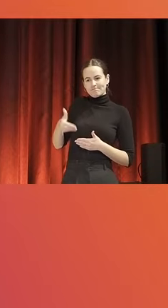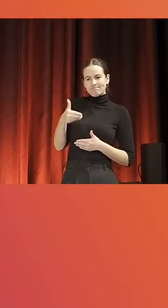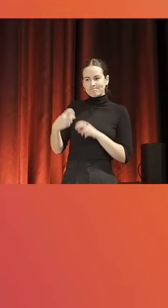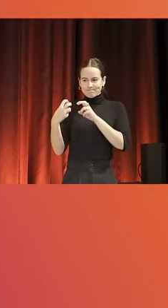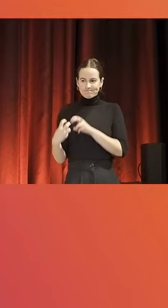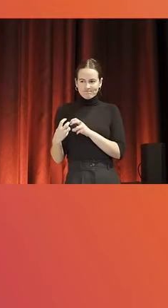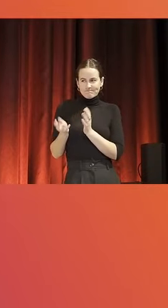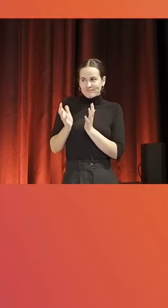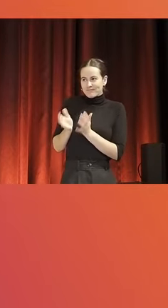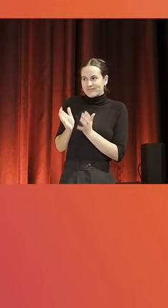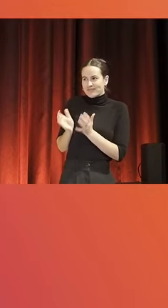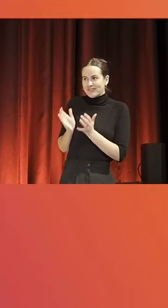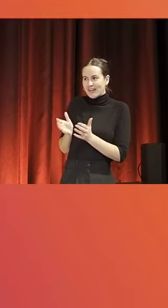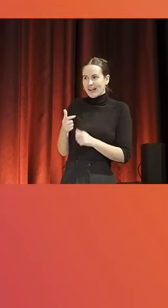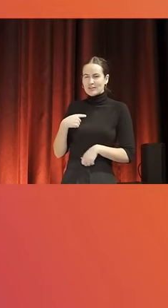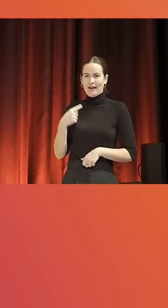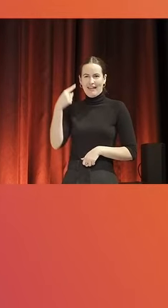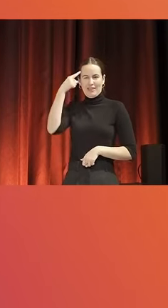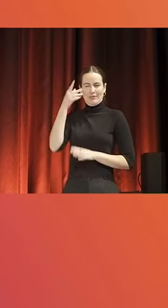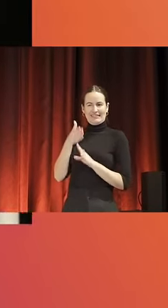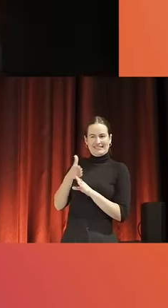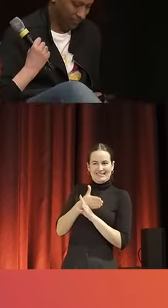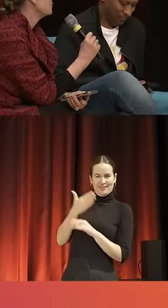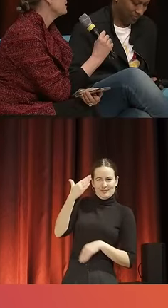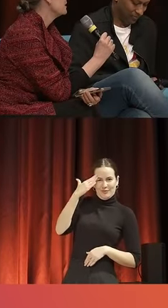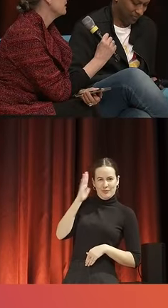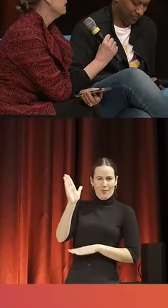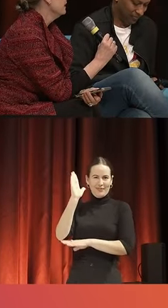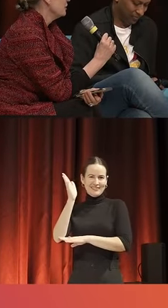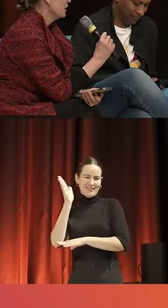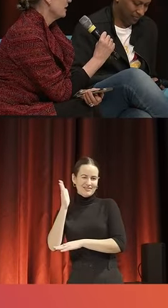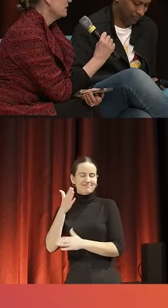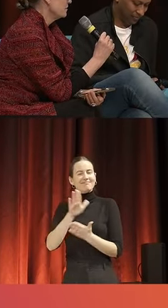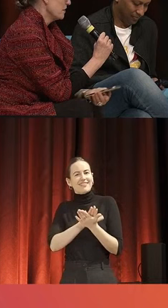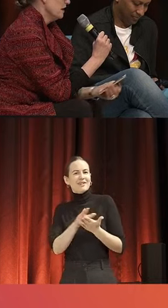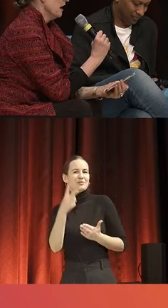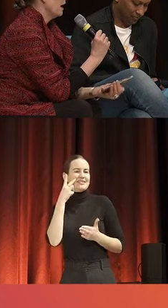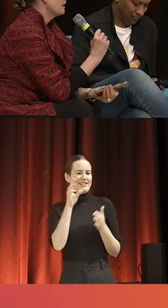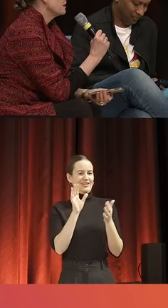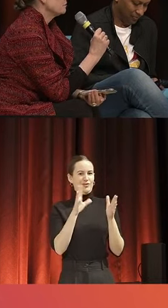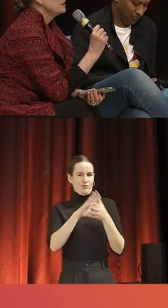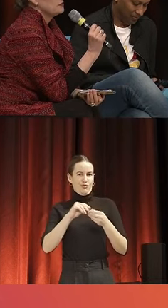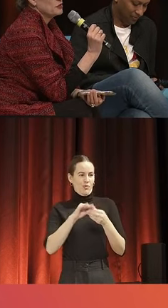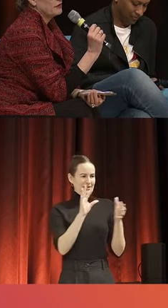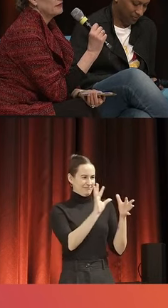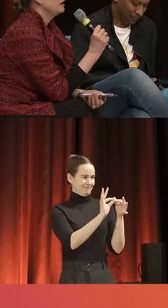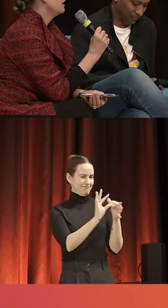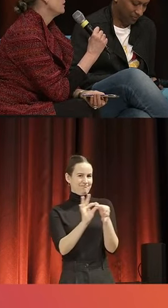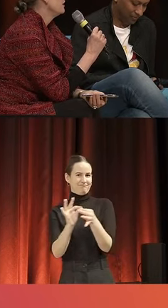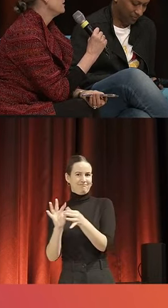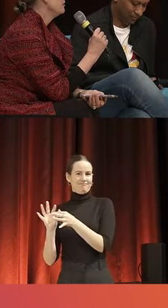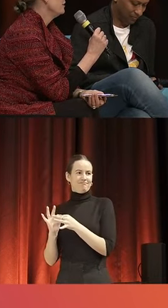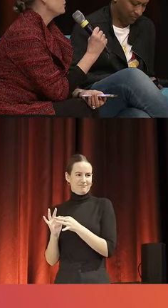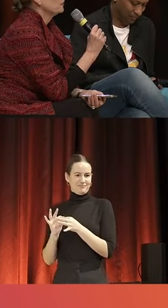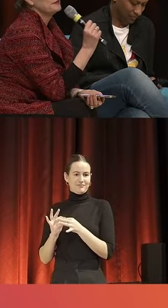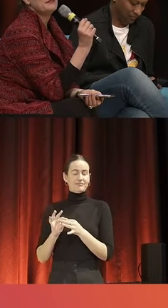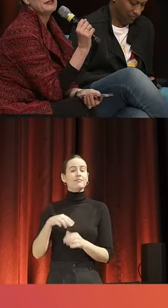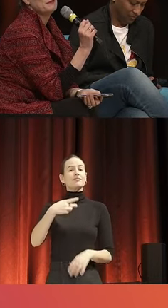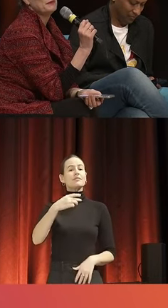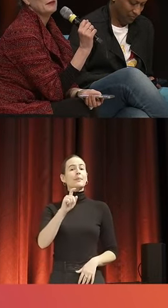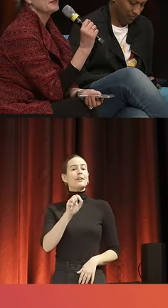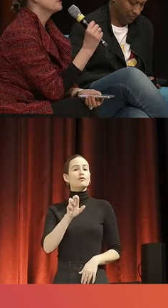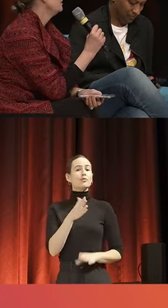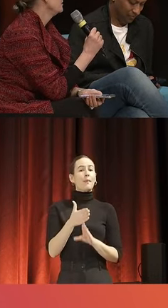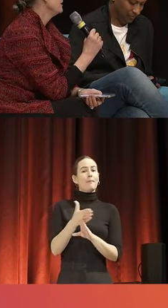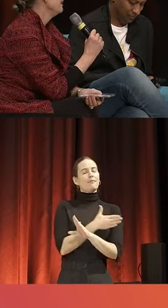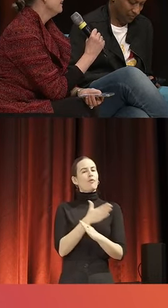had some of the bones of what you were talking about, but it's so good to see the full stories shared. And Peter was sharing earlier that he's really enjoyed meeting